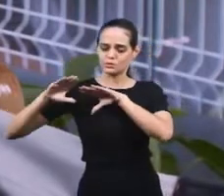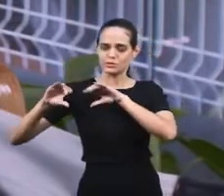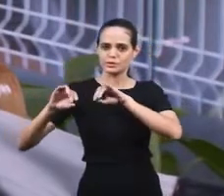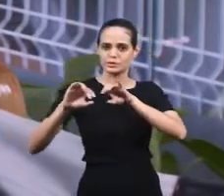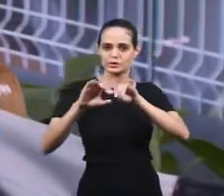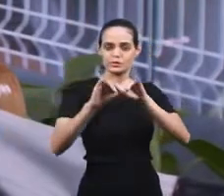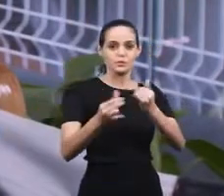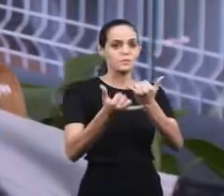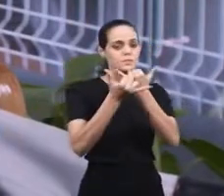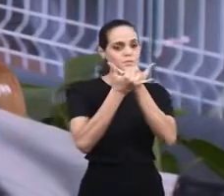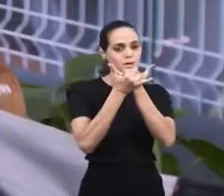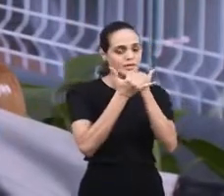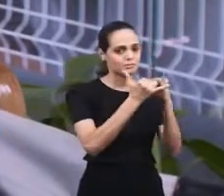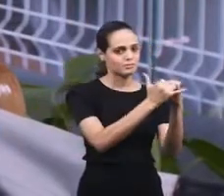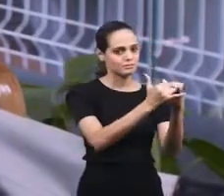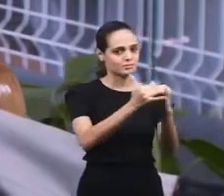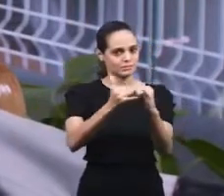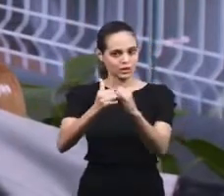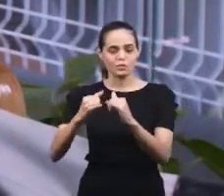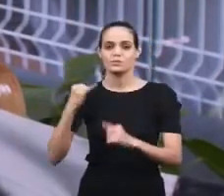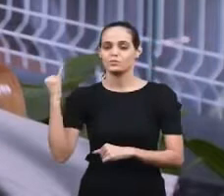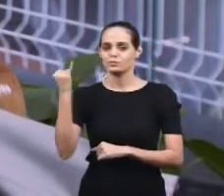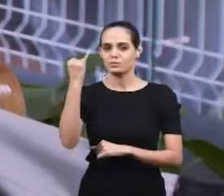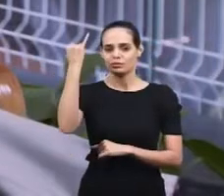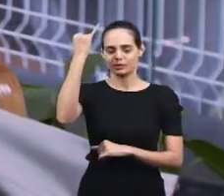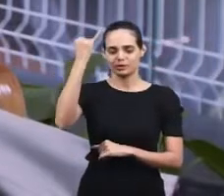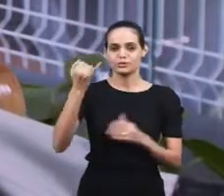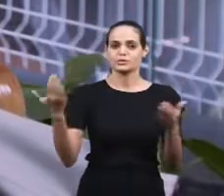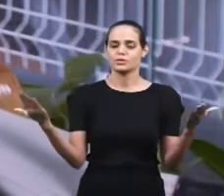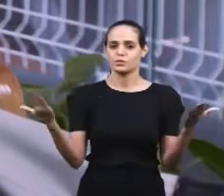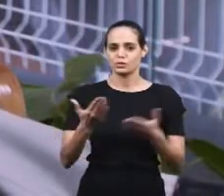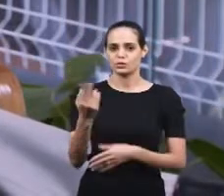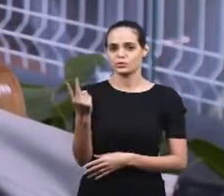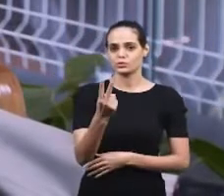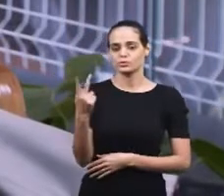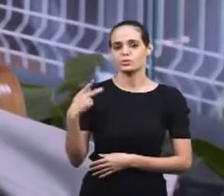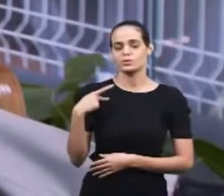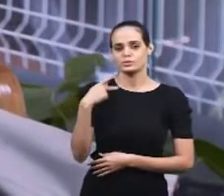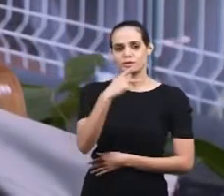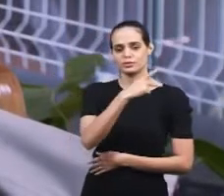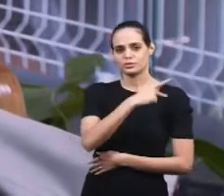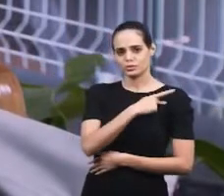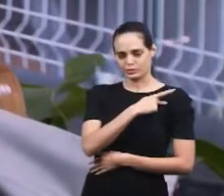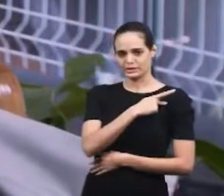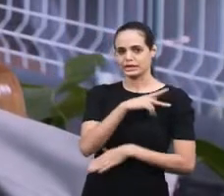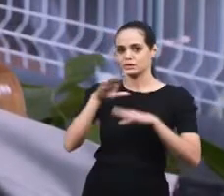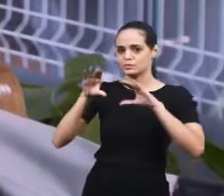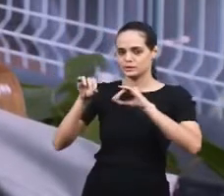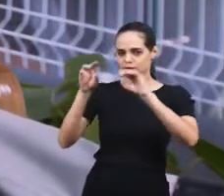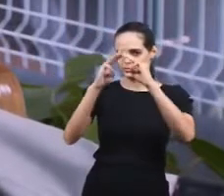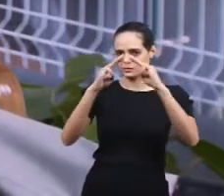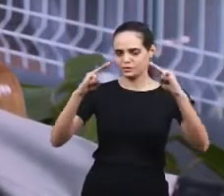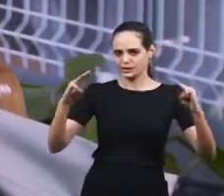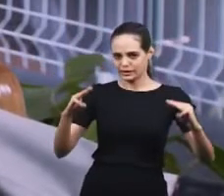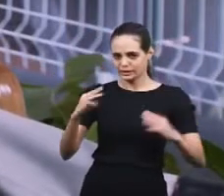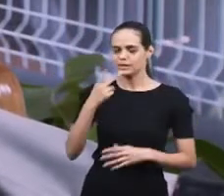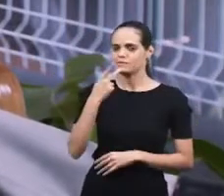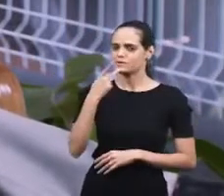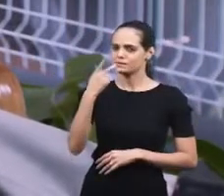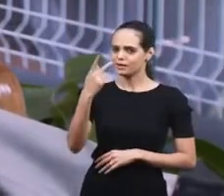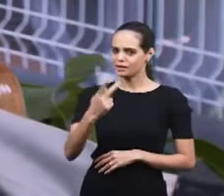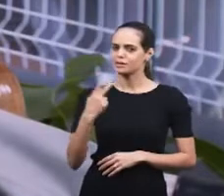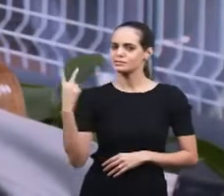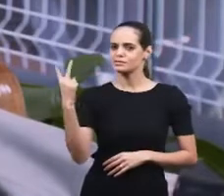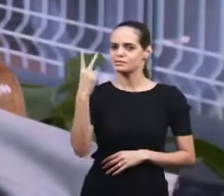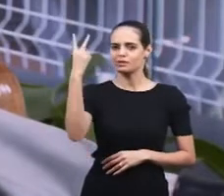is forgiveness. And in today's program, in the lessons from the Manain, Pastor Danny Moreira and Sergio Souza are going to talk about this